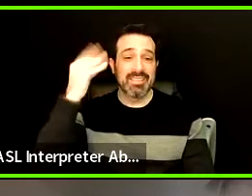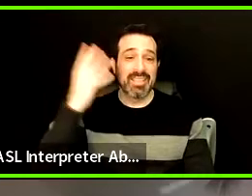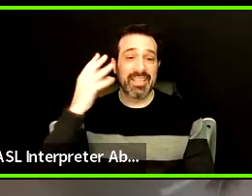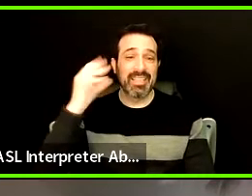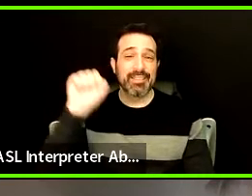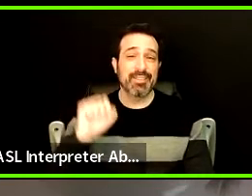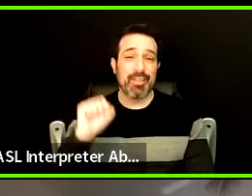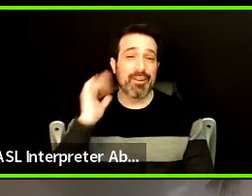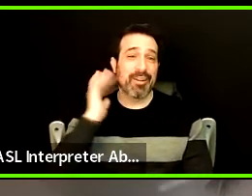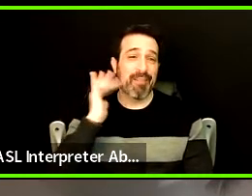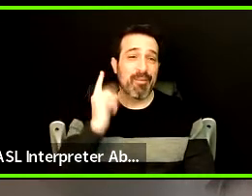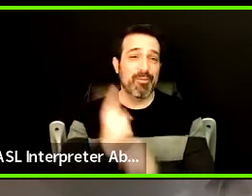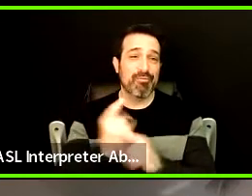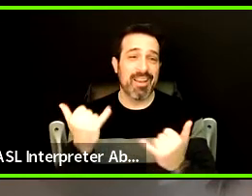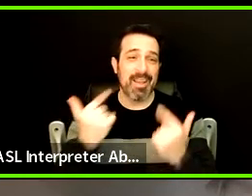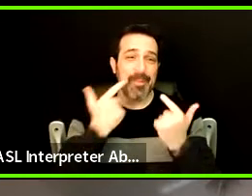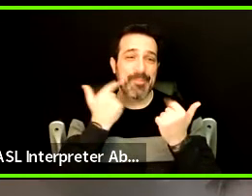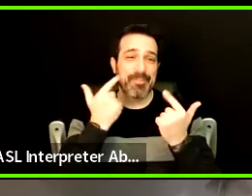now.